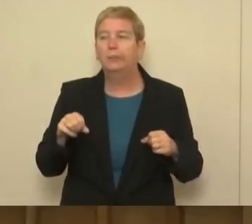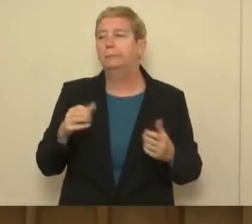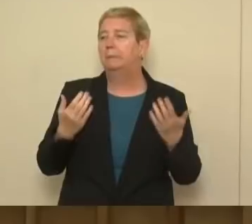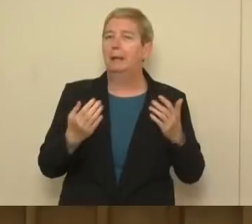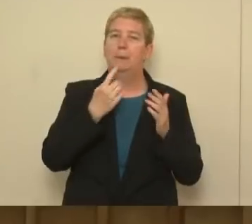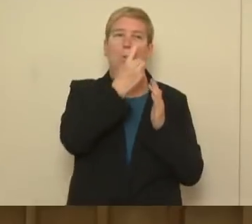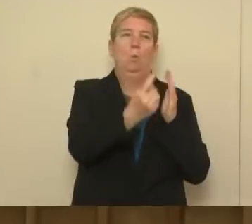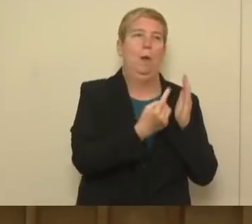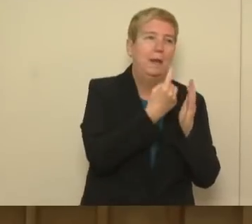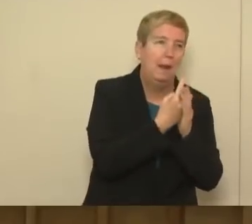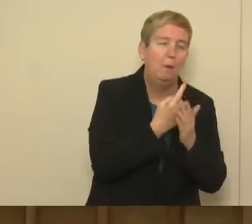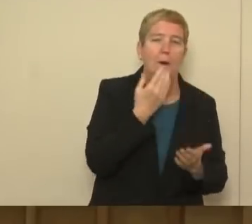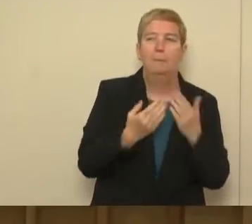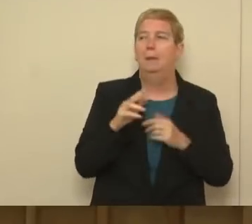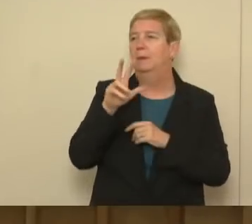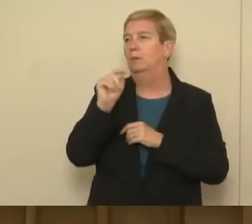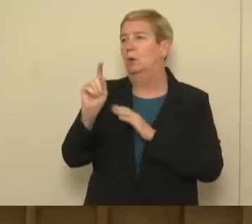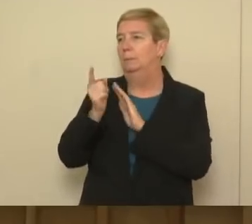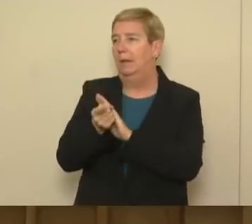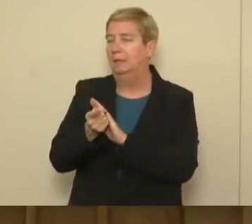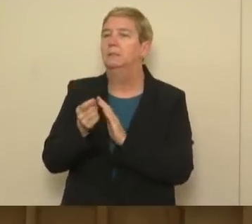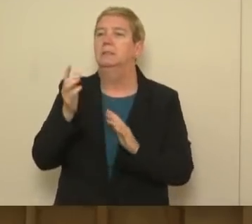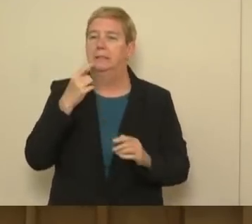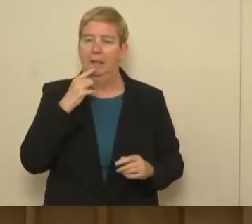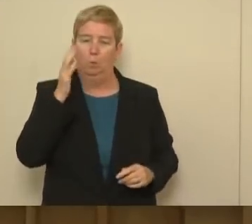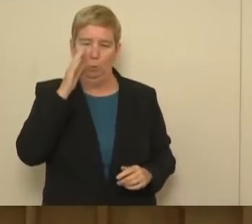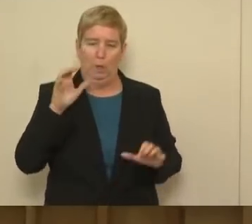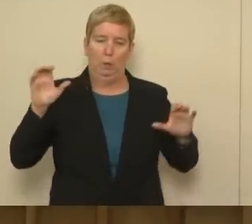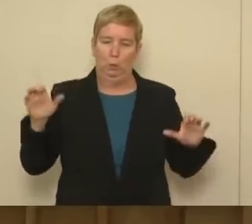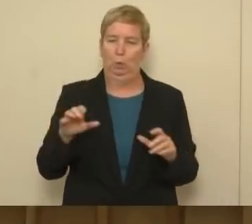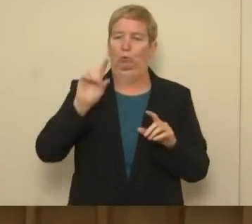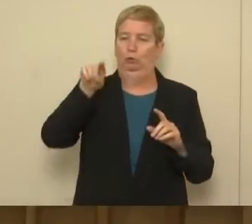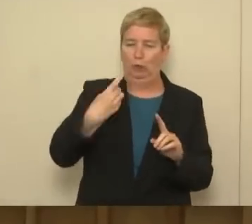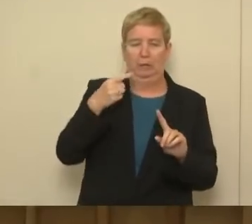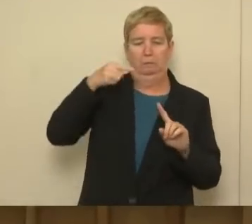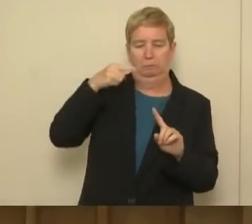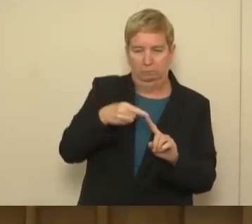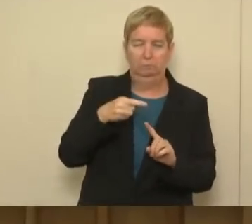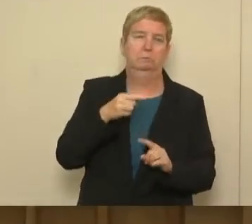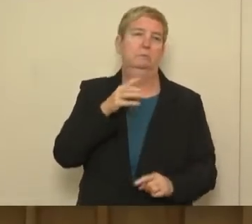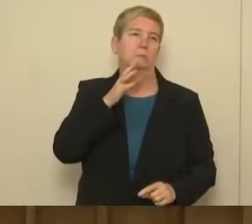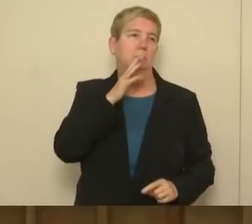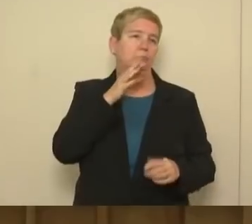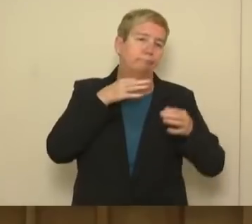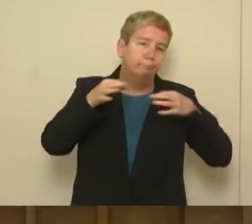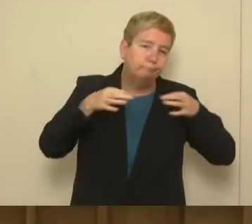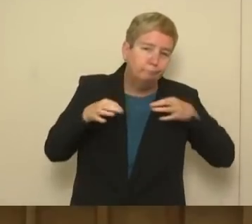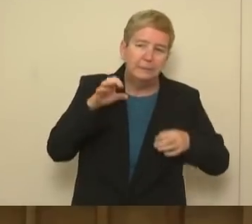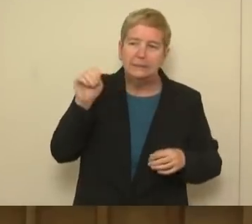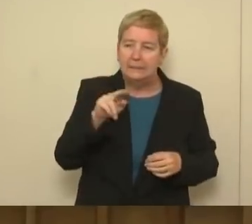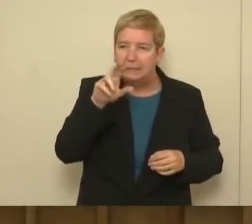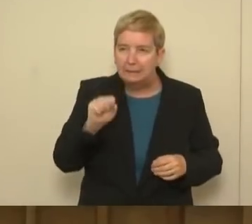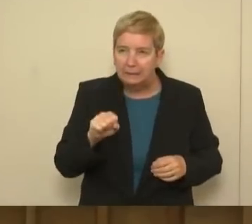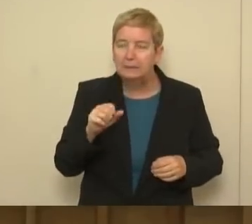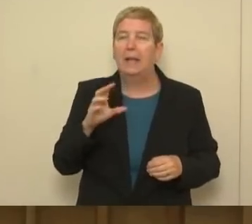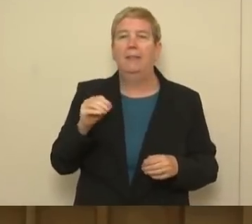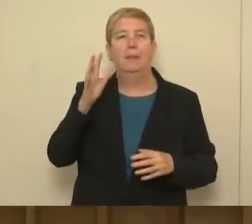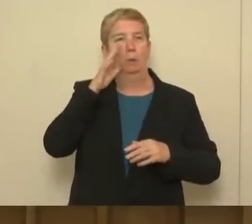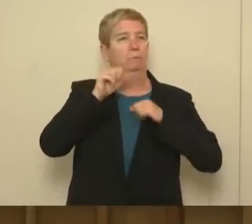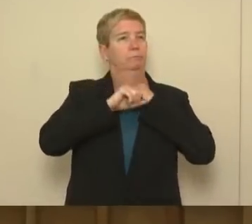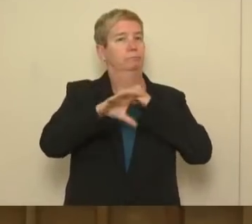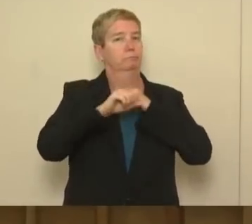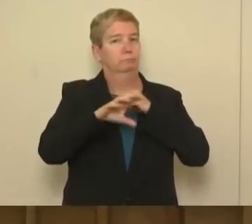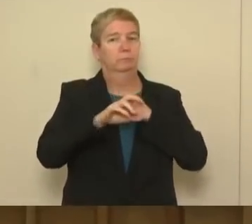for an hour or half an hour block, says we're going to do census programming. They talk about the census and then say, if you text this